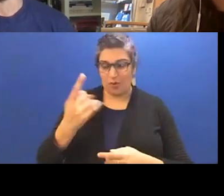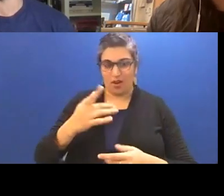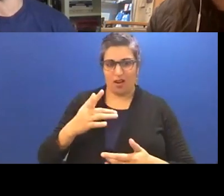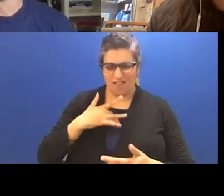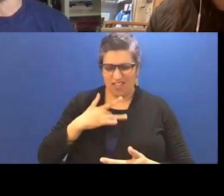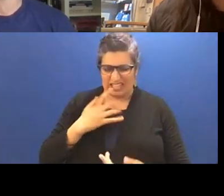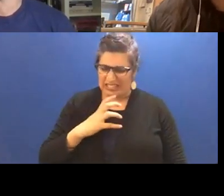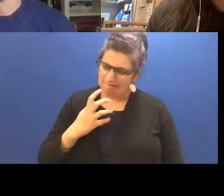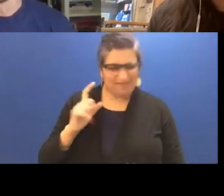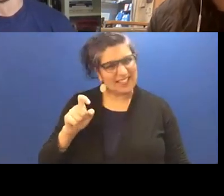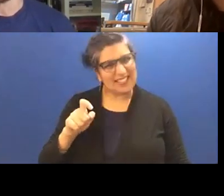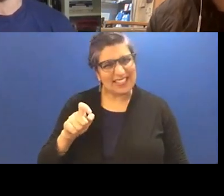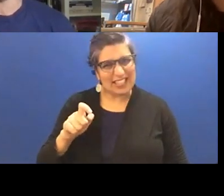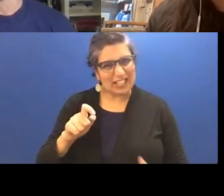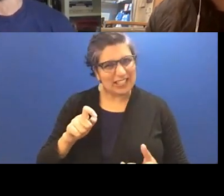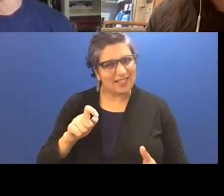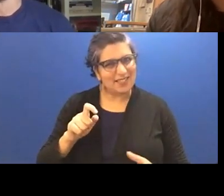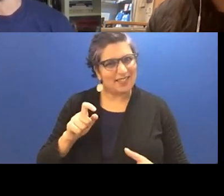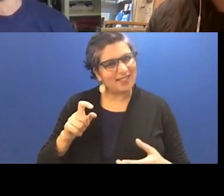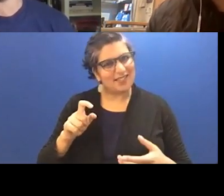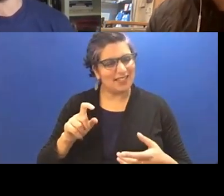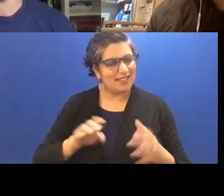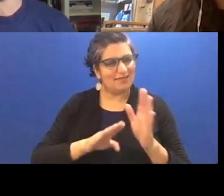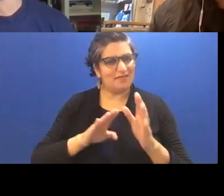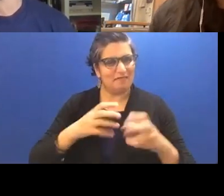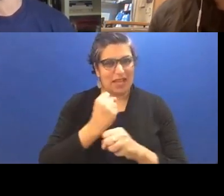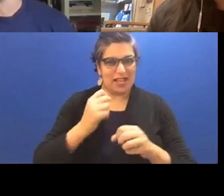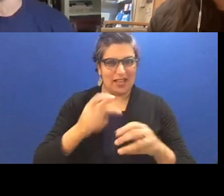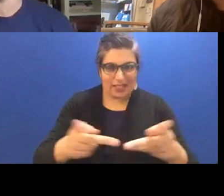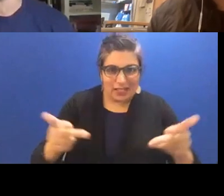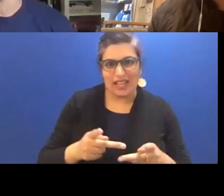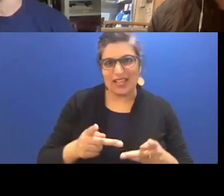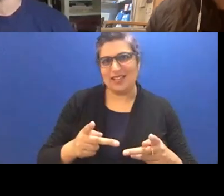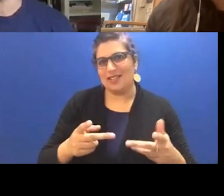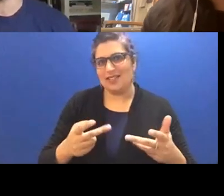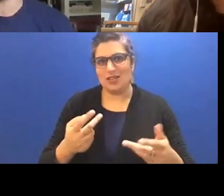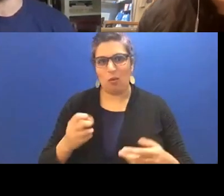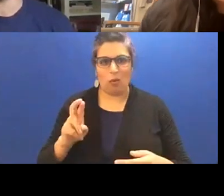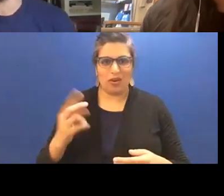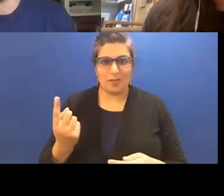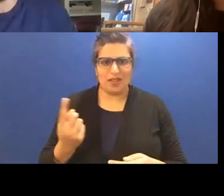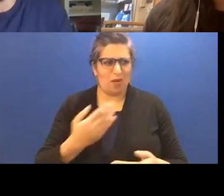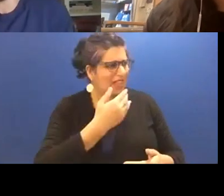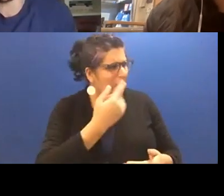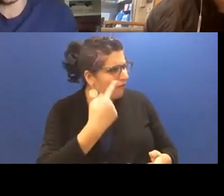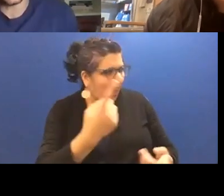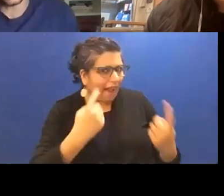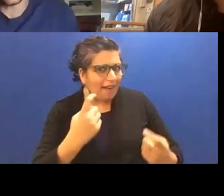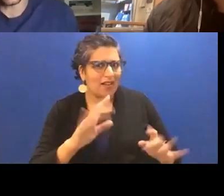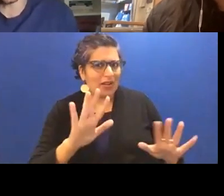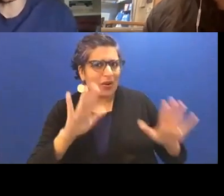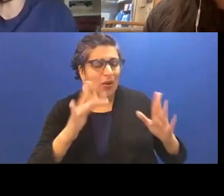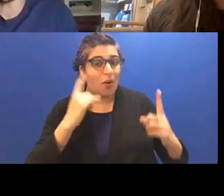need and wanting to create a necessary venue or space? Like, yeah, no, thank you for asking that question. I think that's a